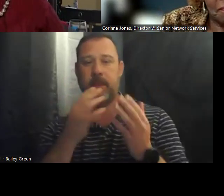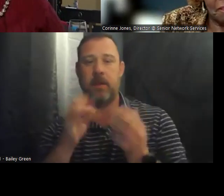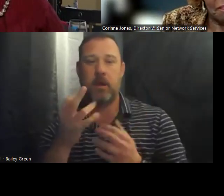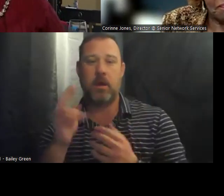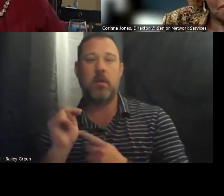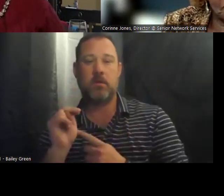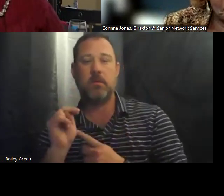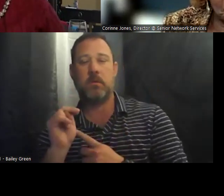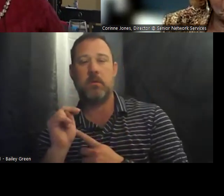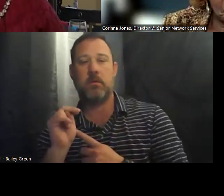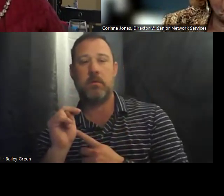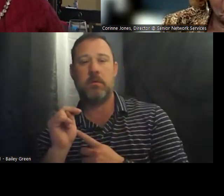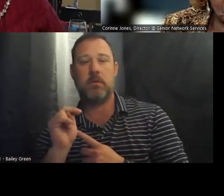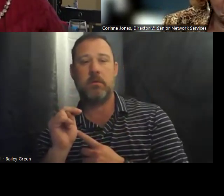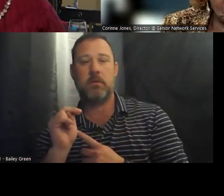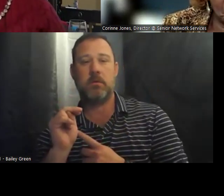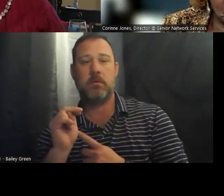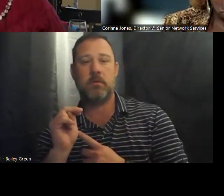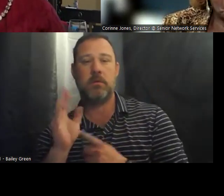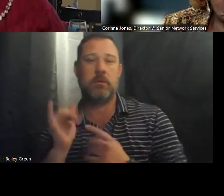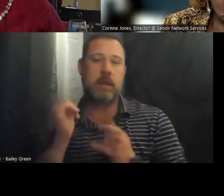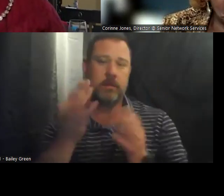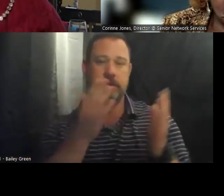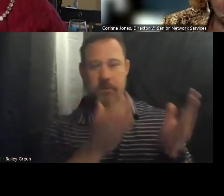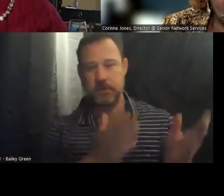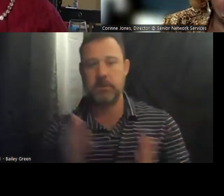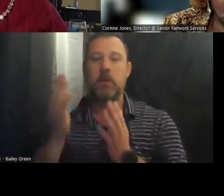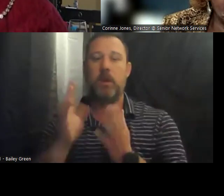Carolyn. And actually, it segues very nicely to,